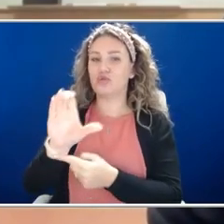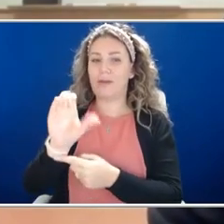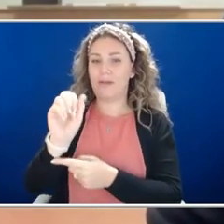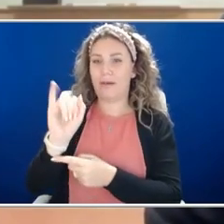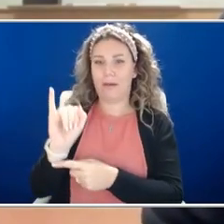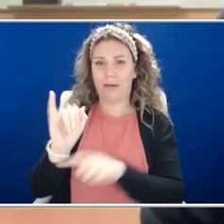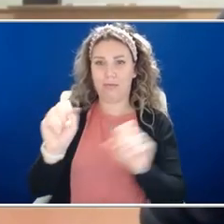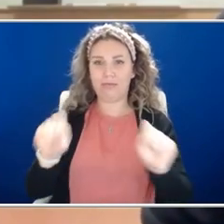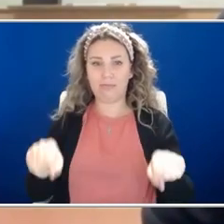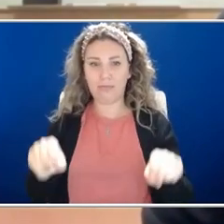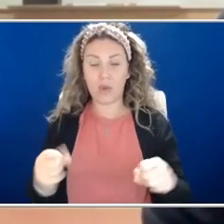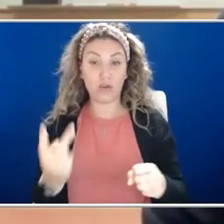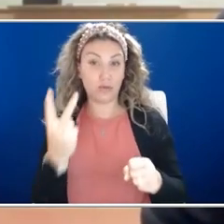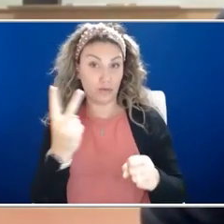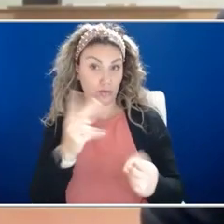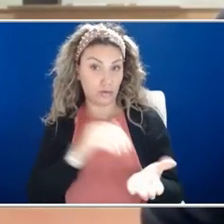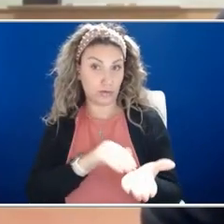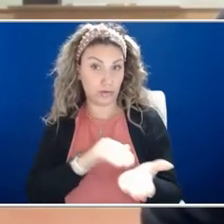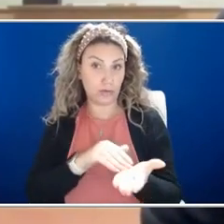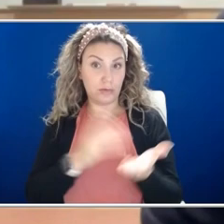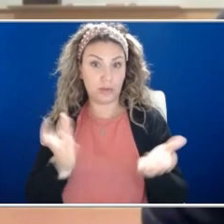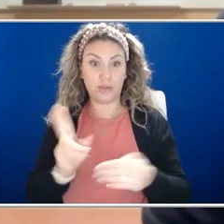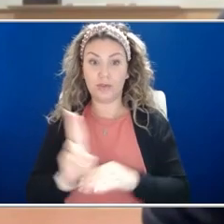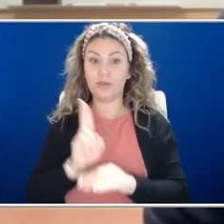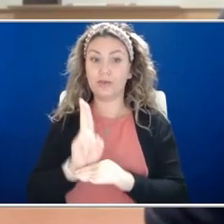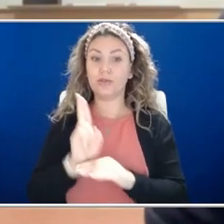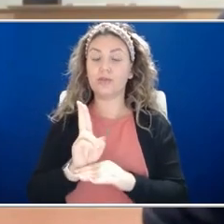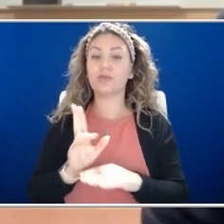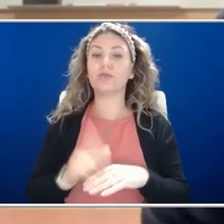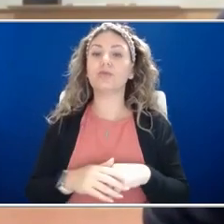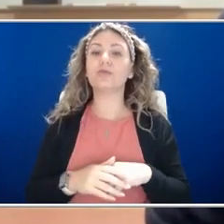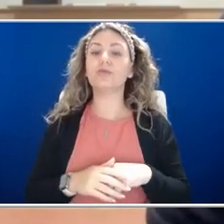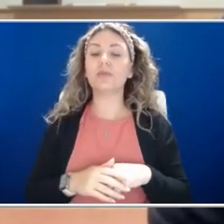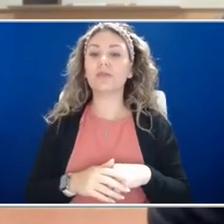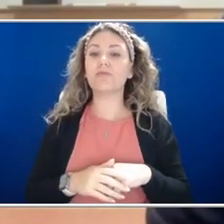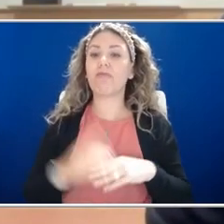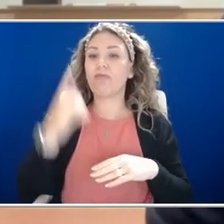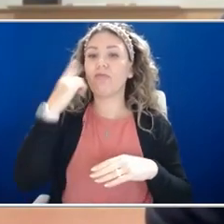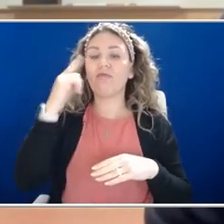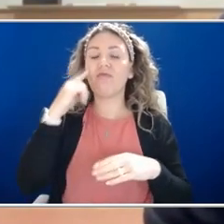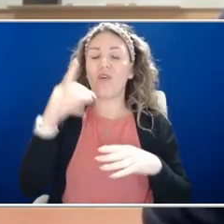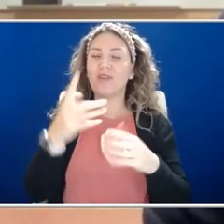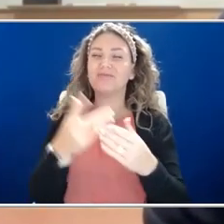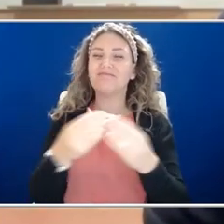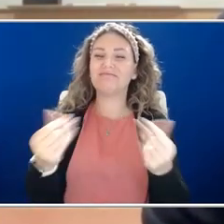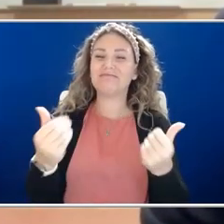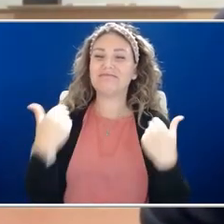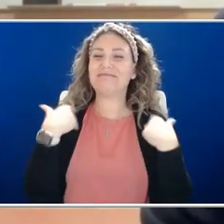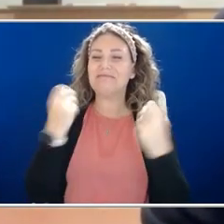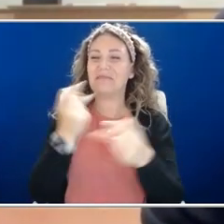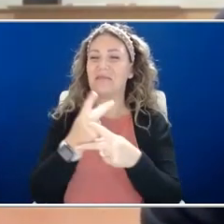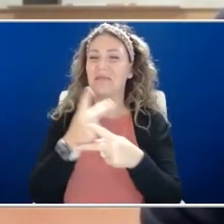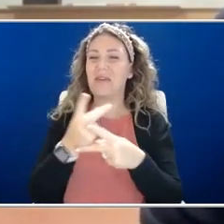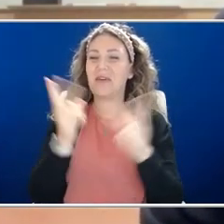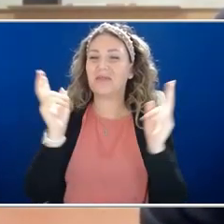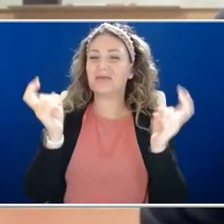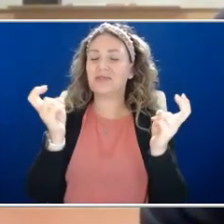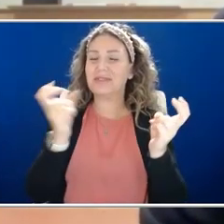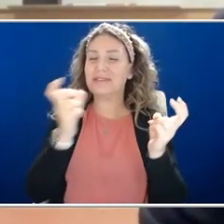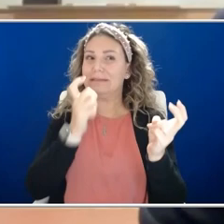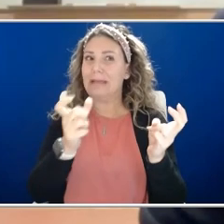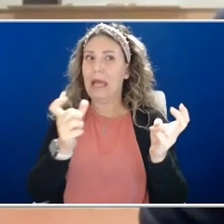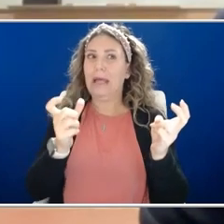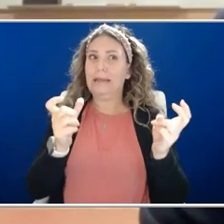two physicians here are also using to solve a healthcare problem. So we're not at that scientific level, and we